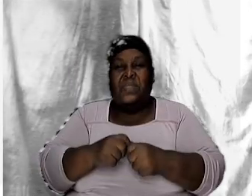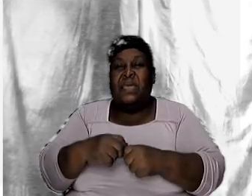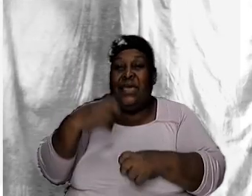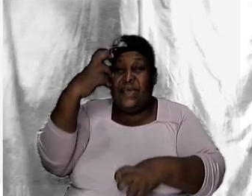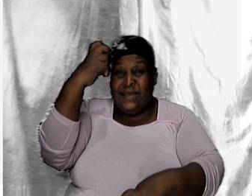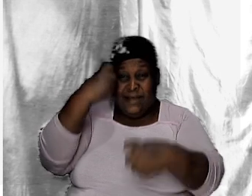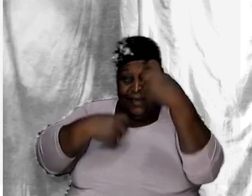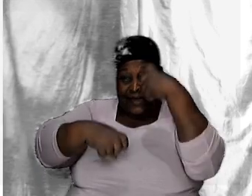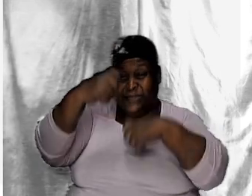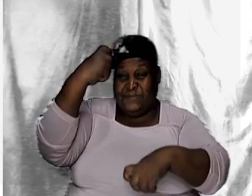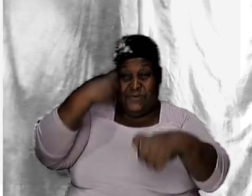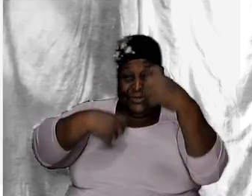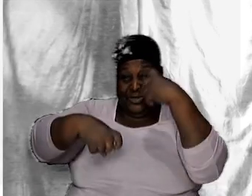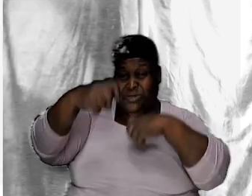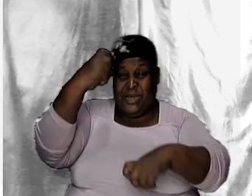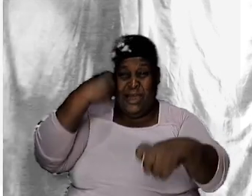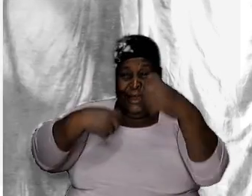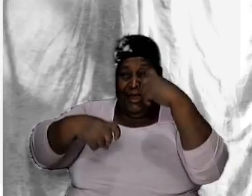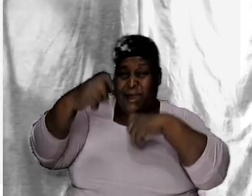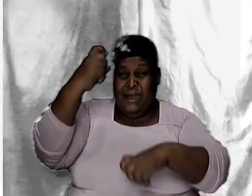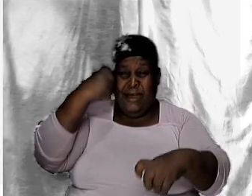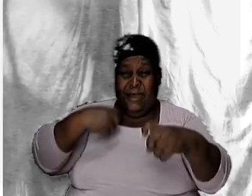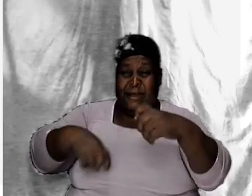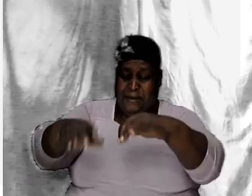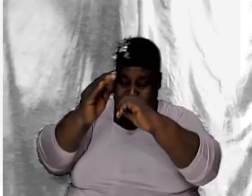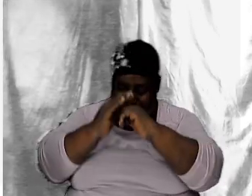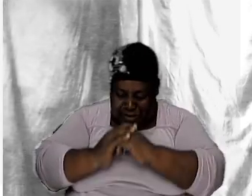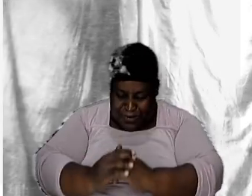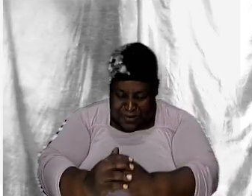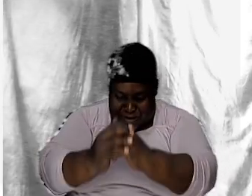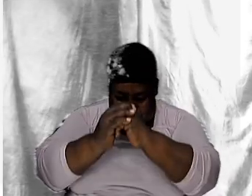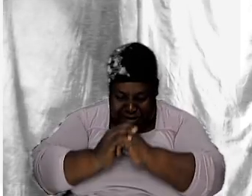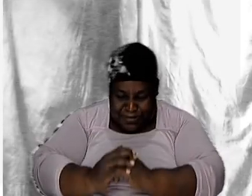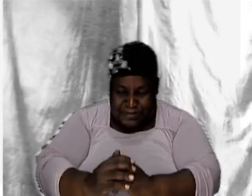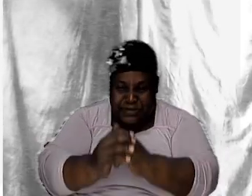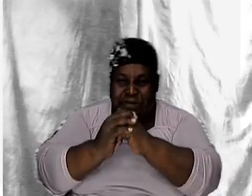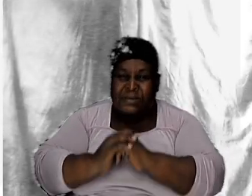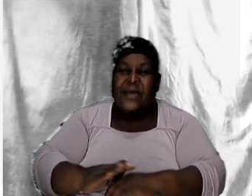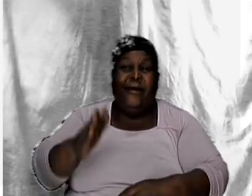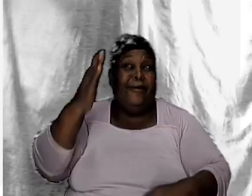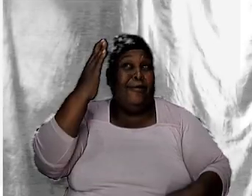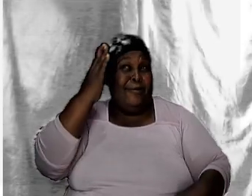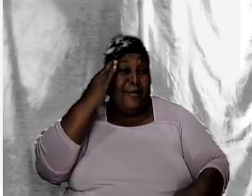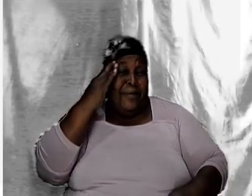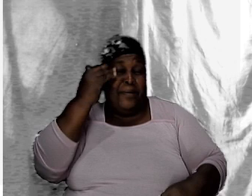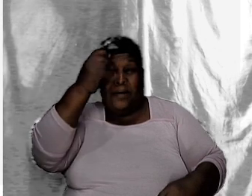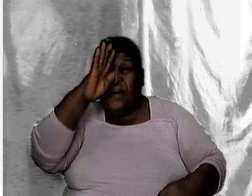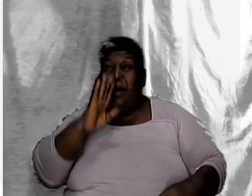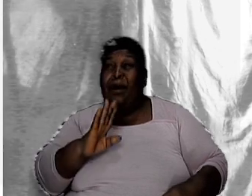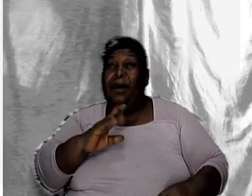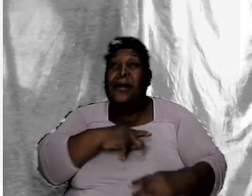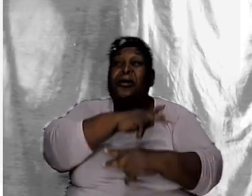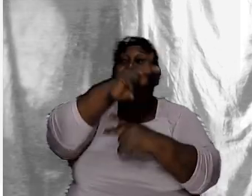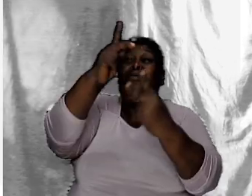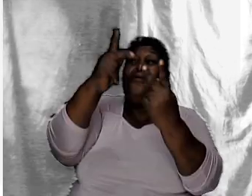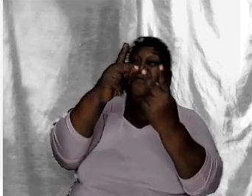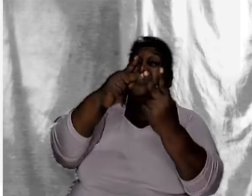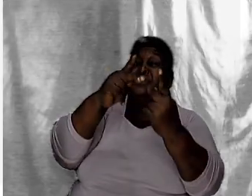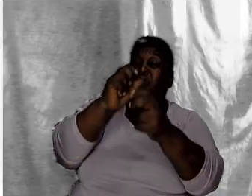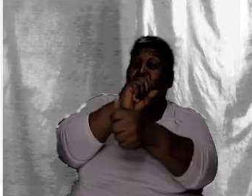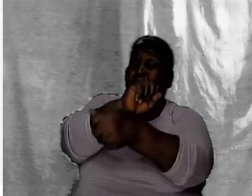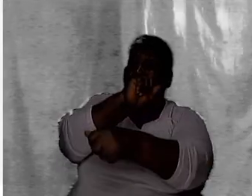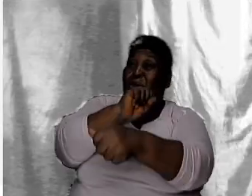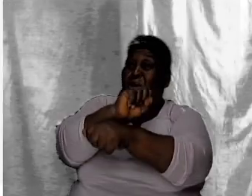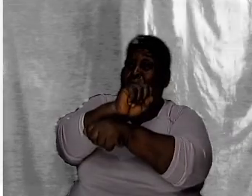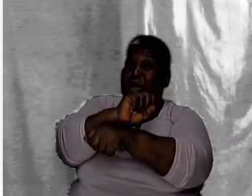expression of approval or admiration. It's acknowledging God's perfection, works,